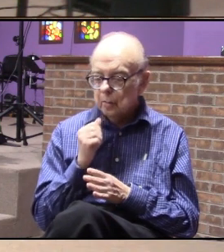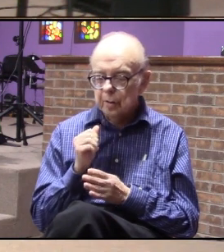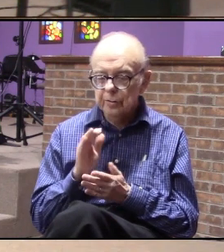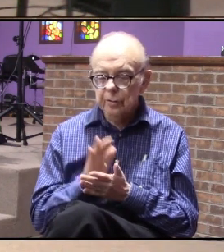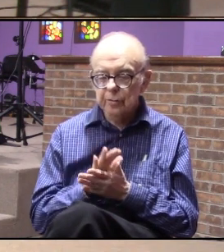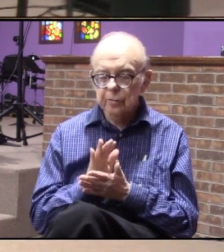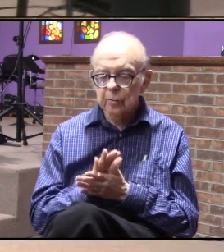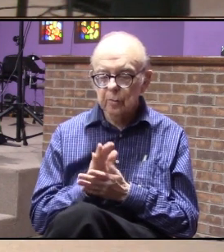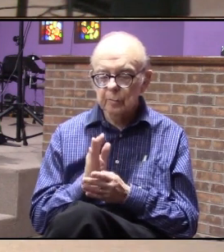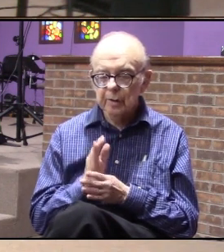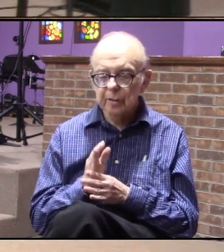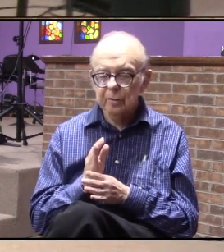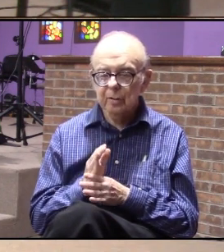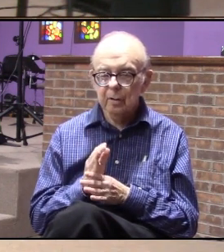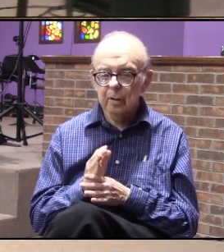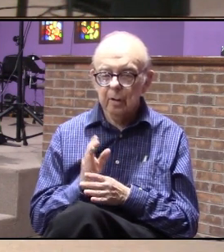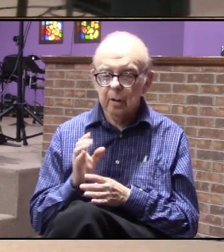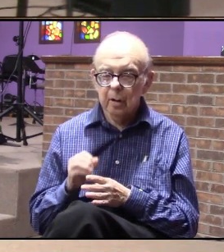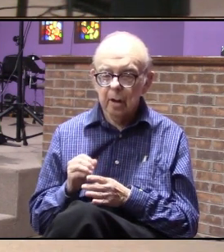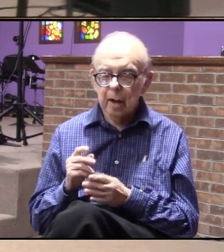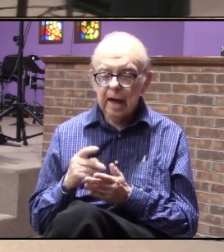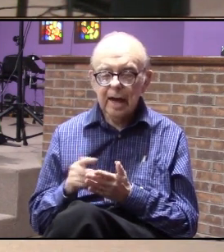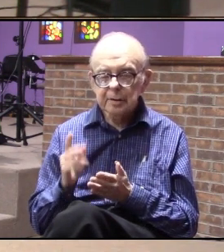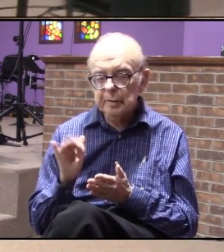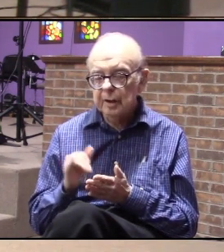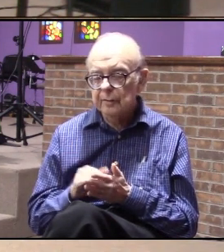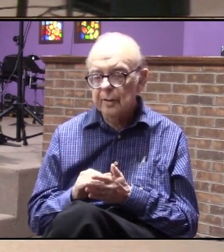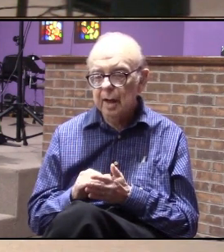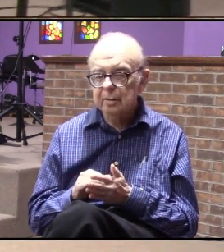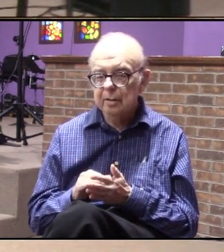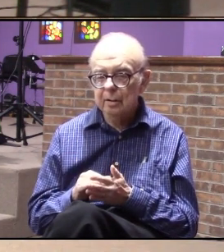bus. And you had to pay for it.